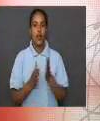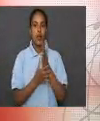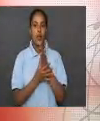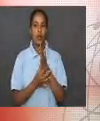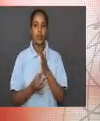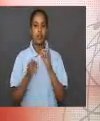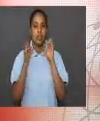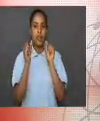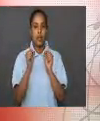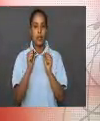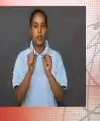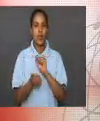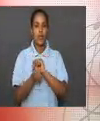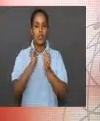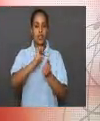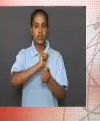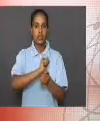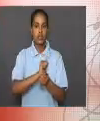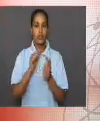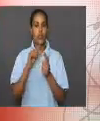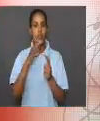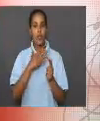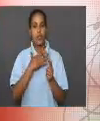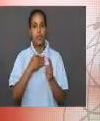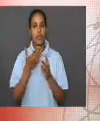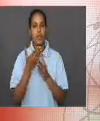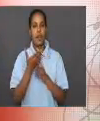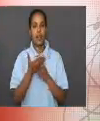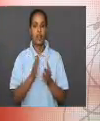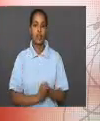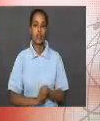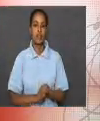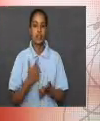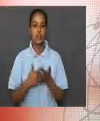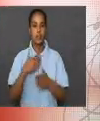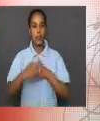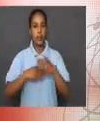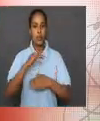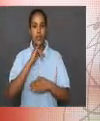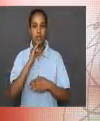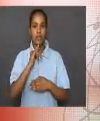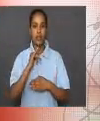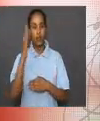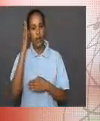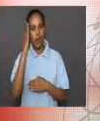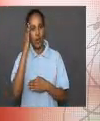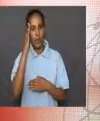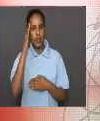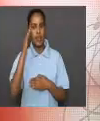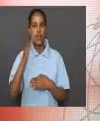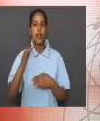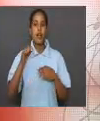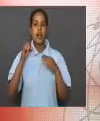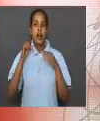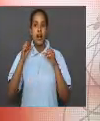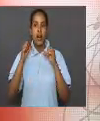Oils can be converted to fats. This process is known as